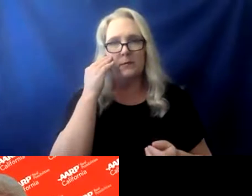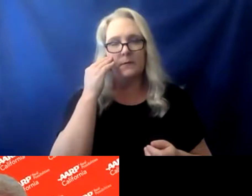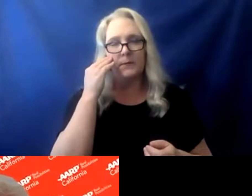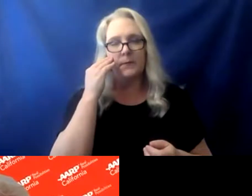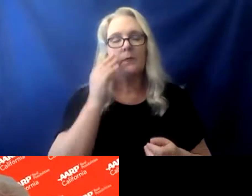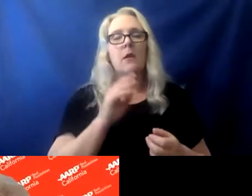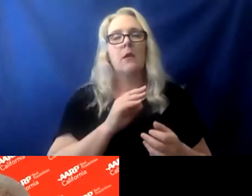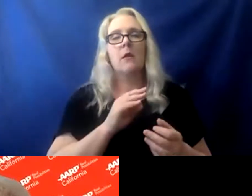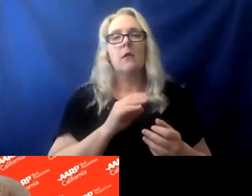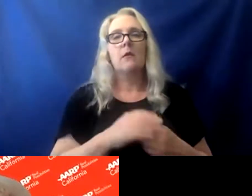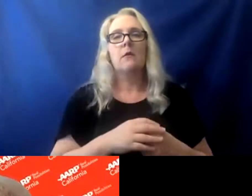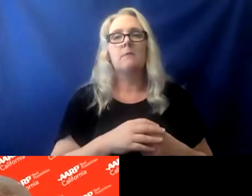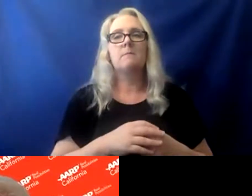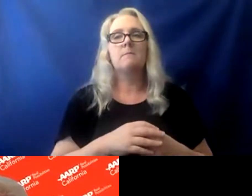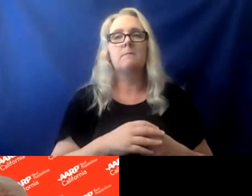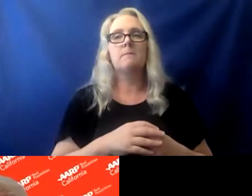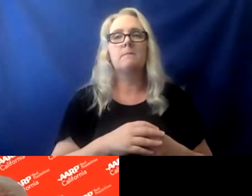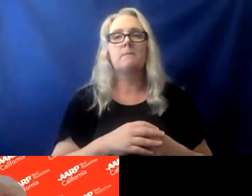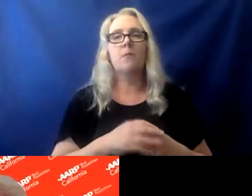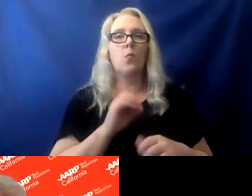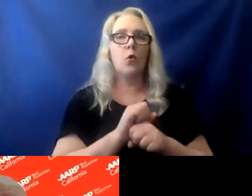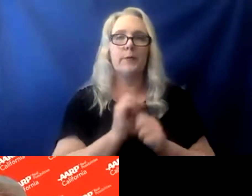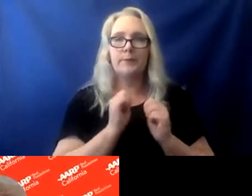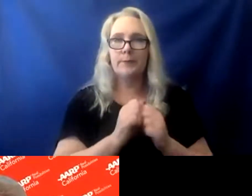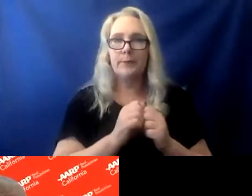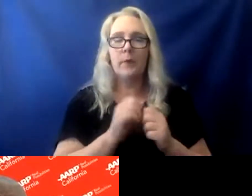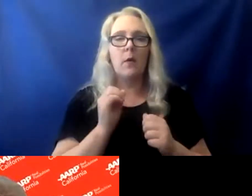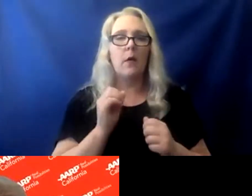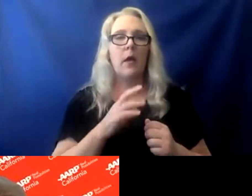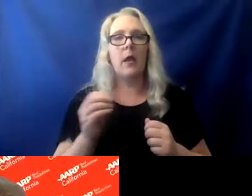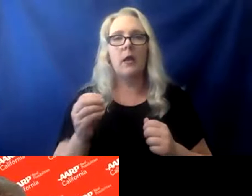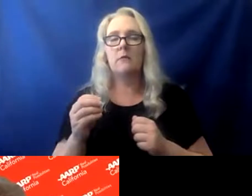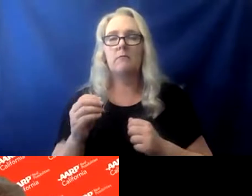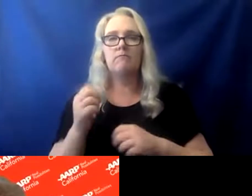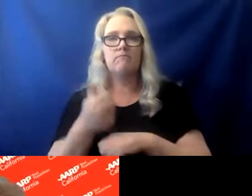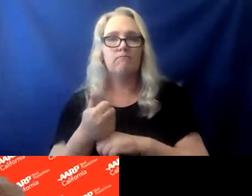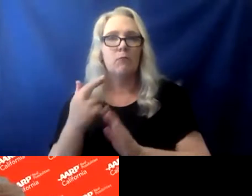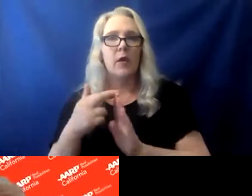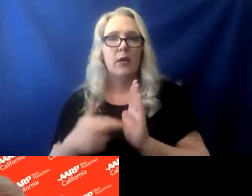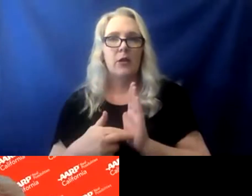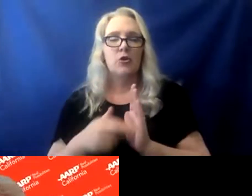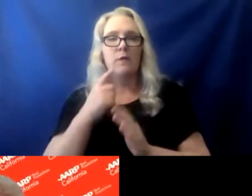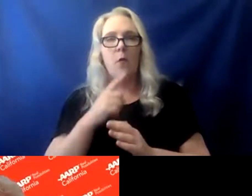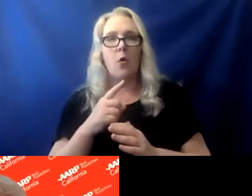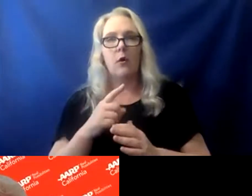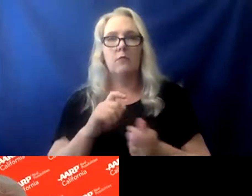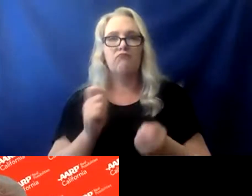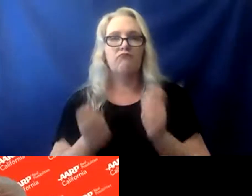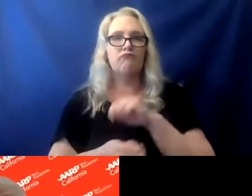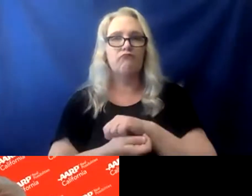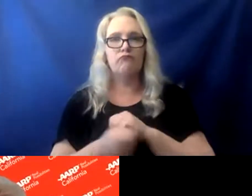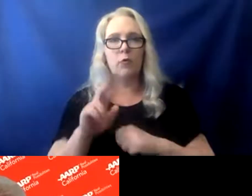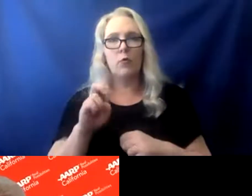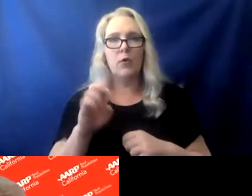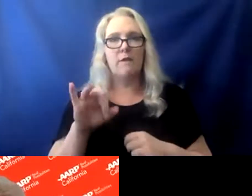and through either collaboration or regulation on nursing home reforms, so we don't repeat some of the things that happened